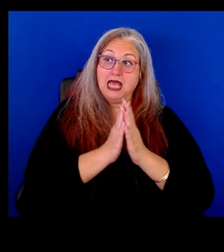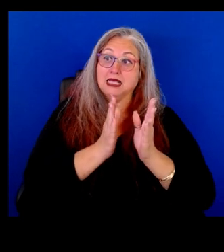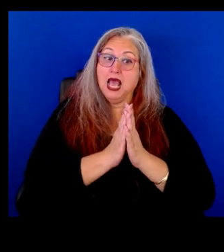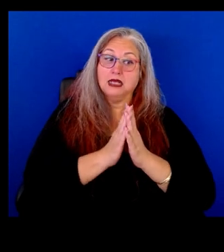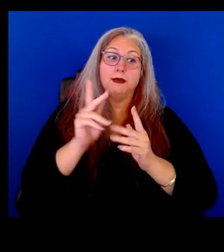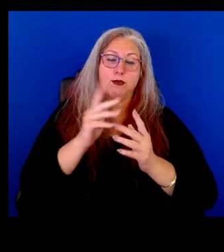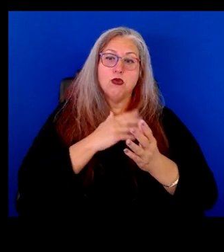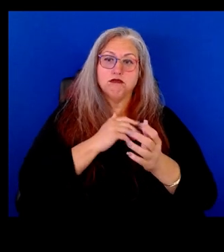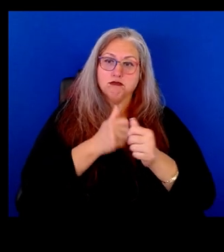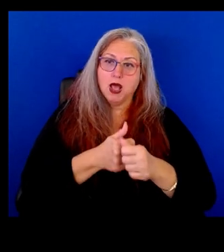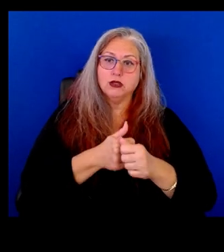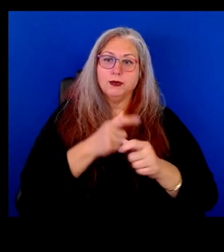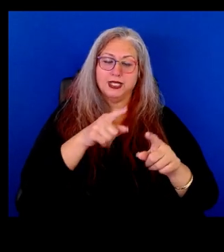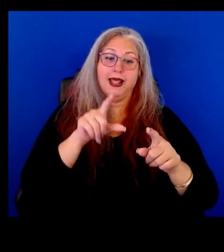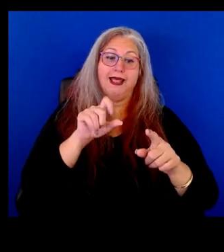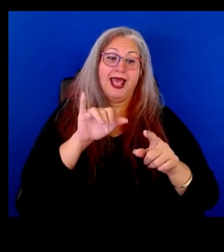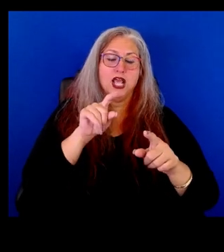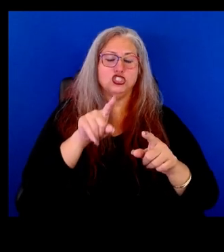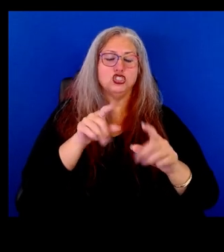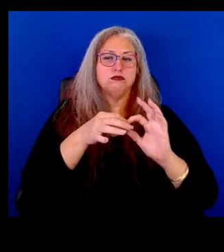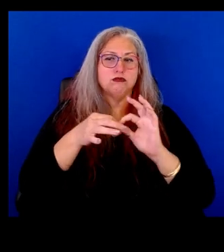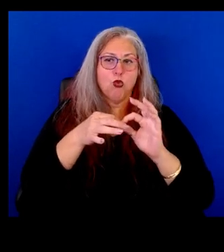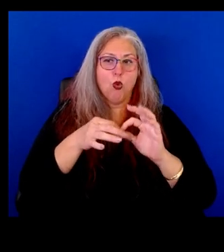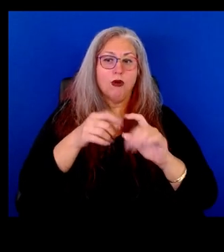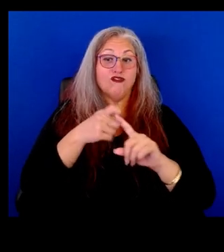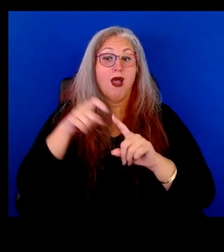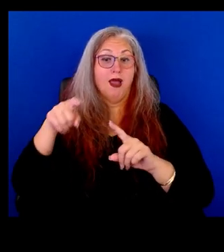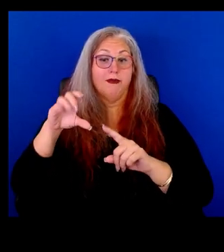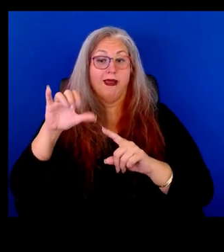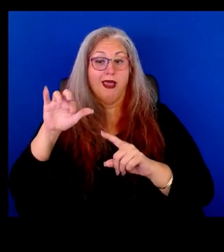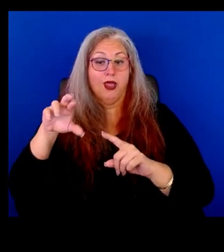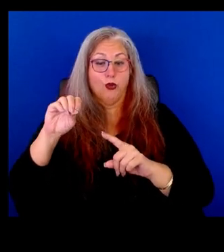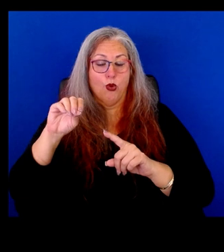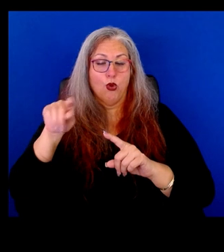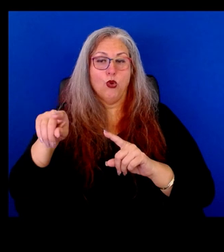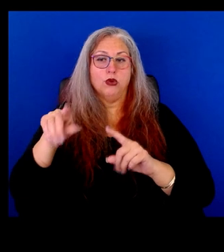them. Yani Leila would be coordinating from Cairo